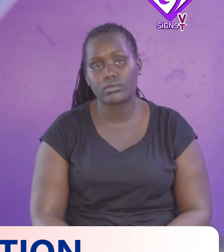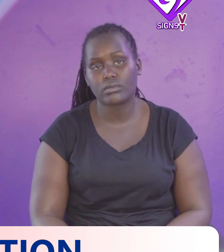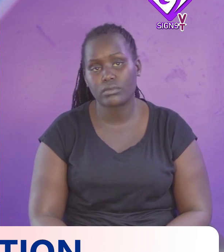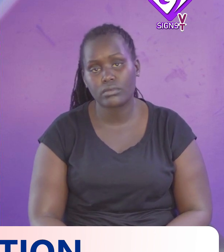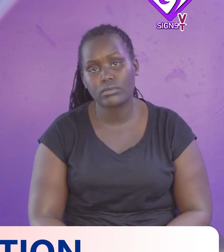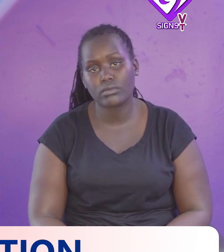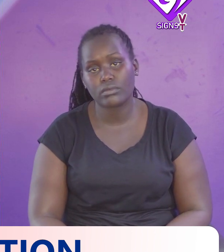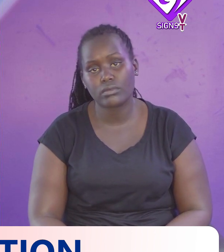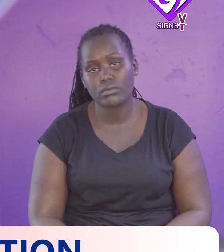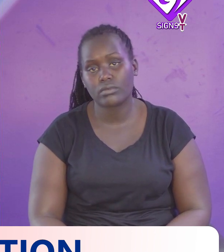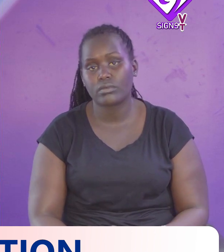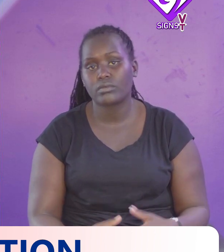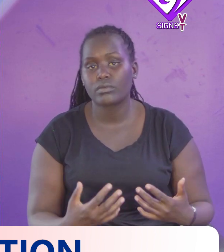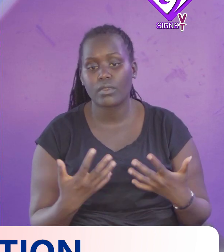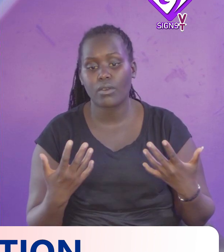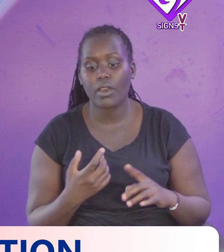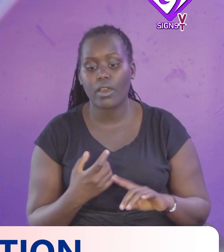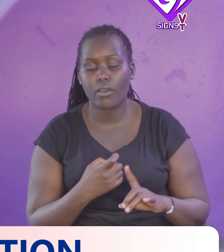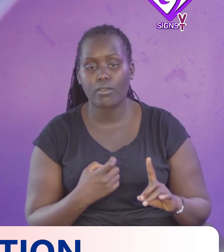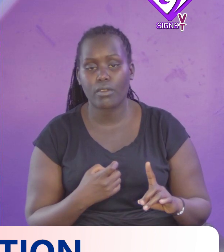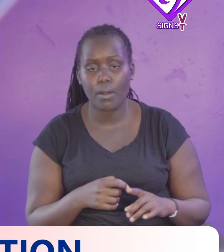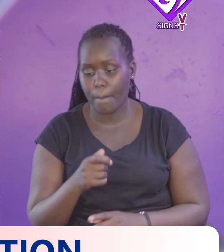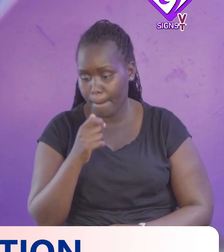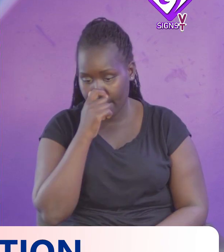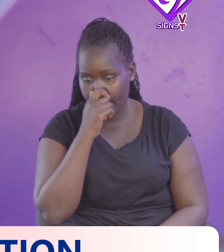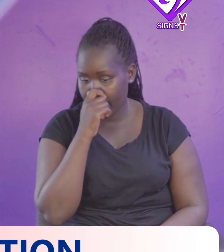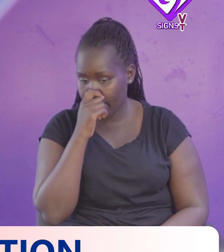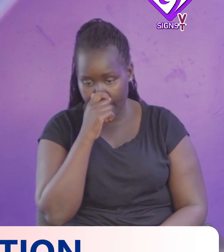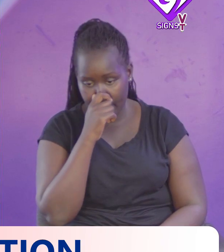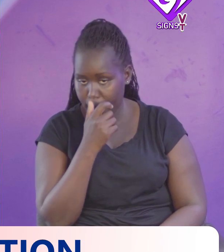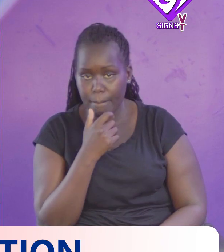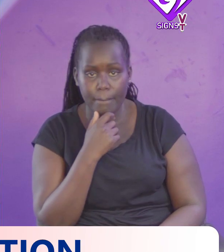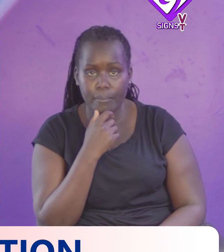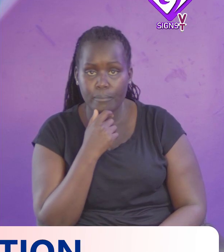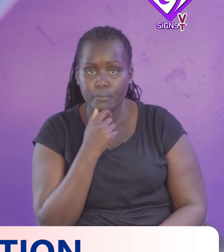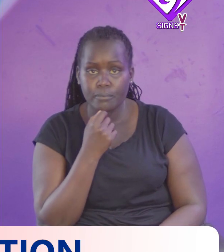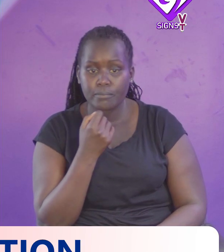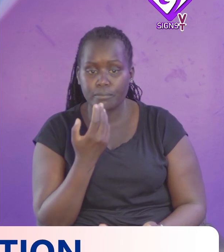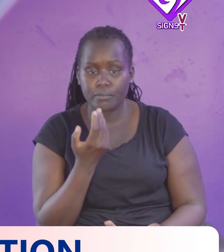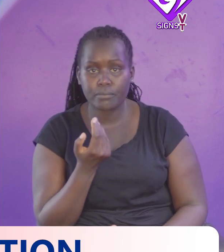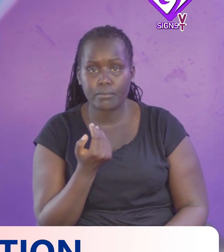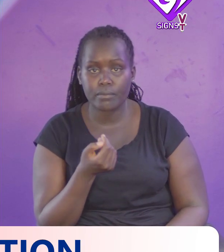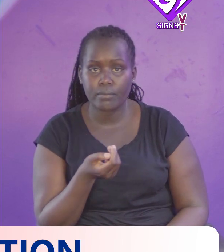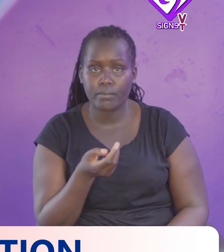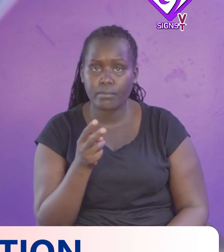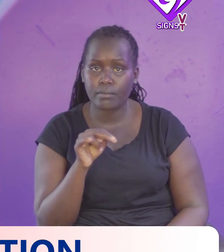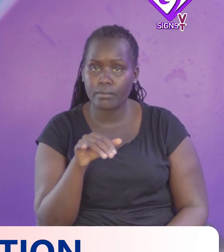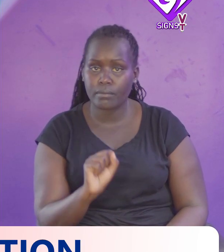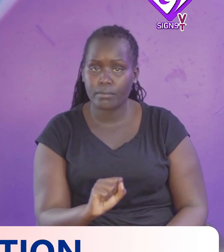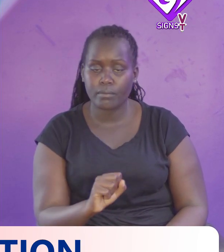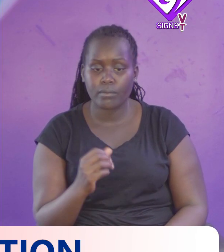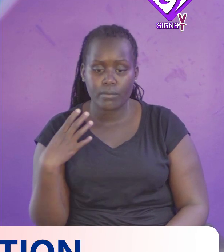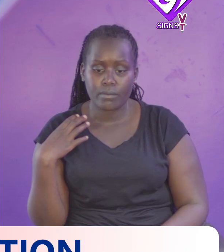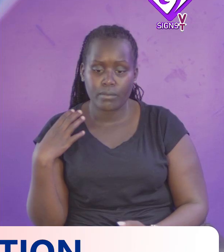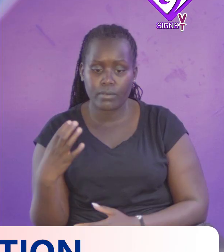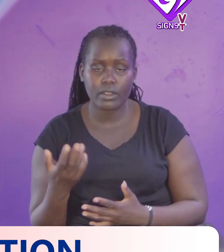given where we come from. I'm telling you, I really wish that the NYS officer who handled me at